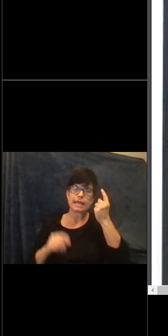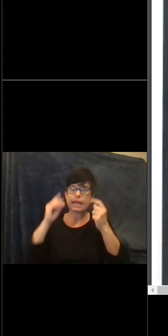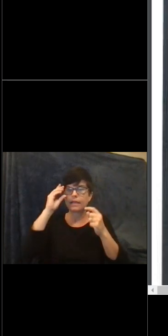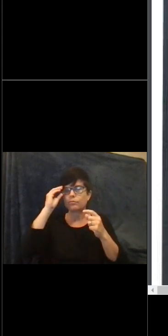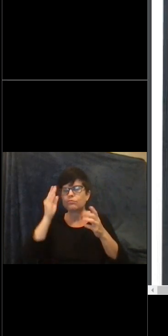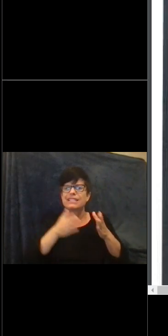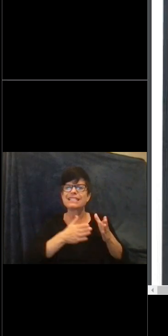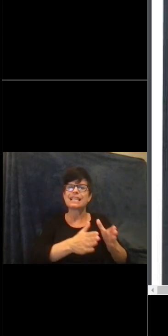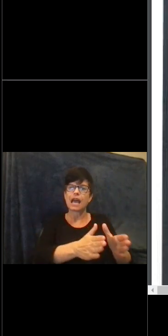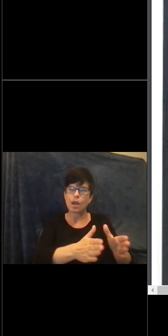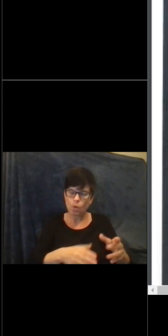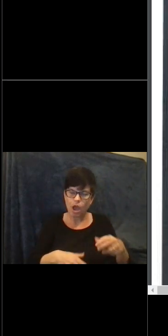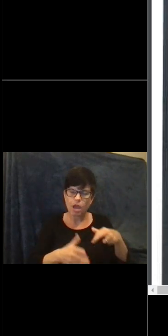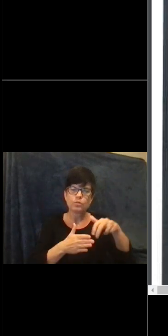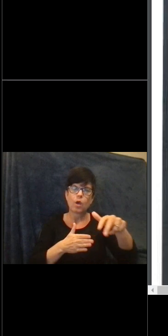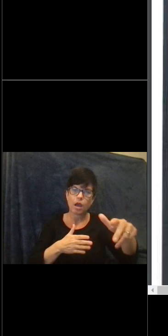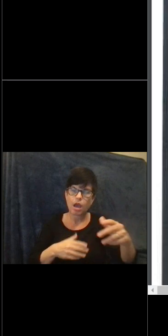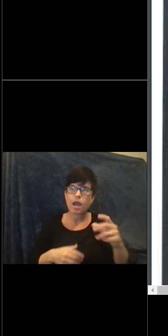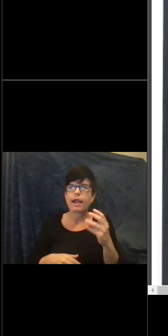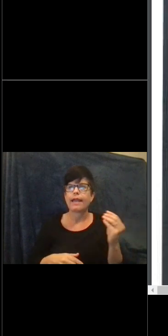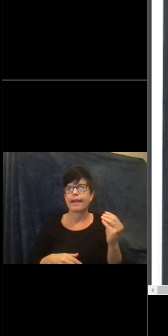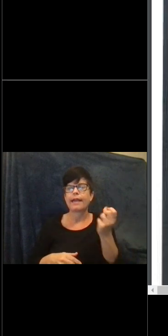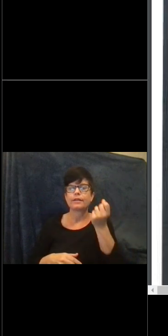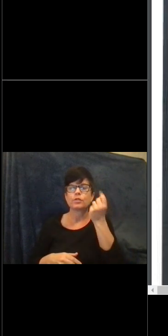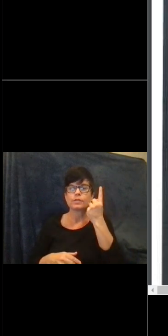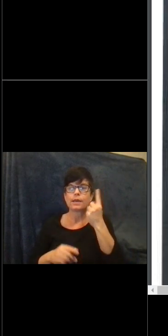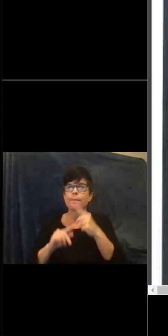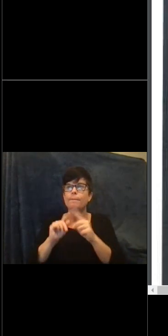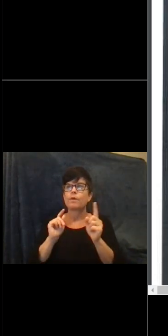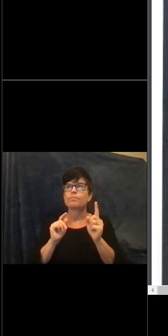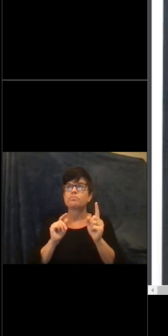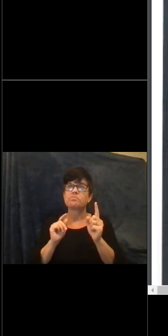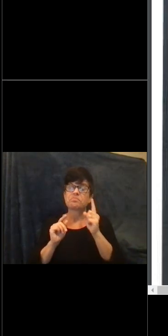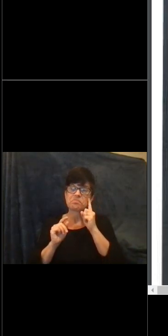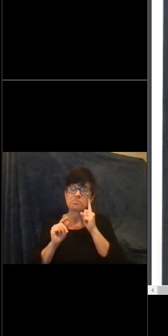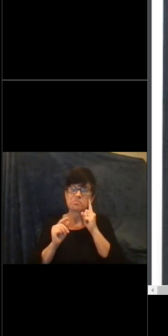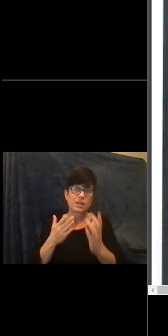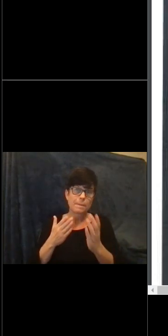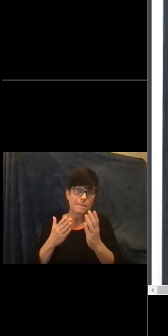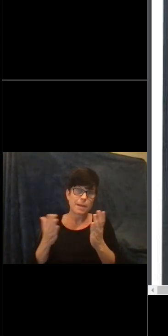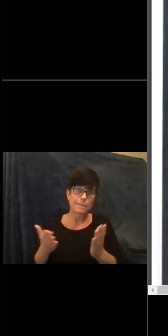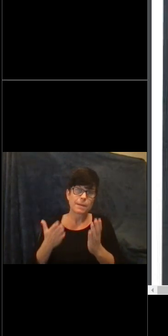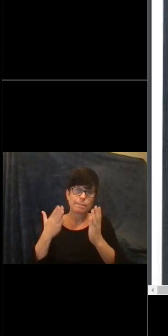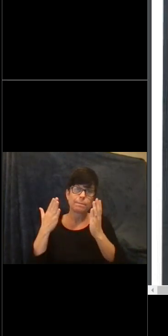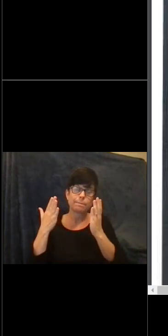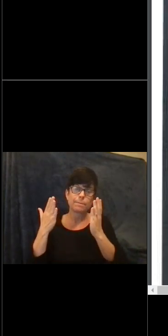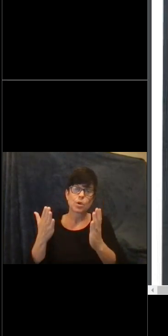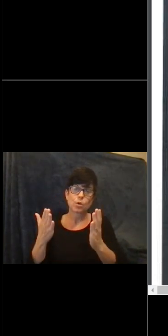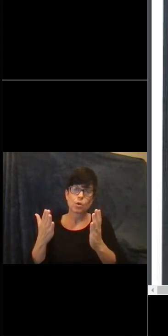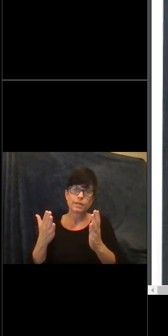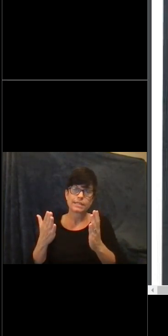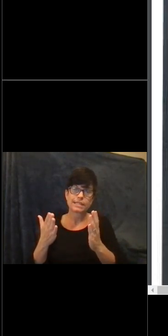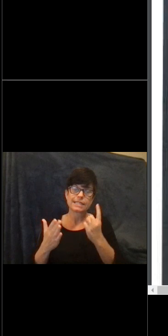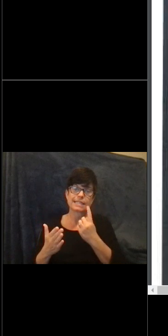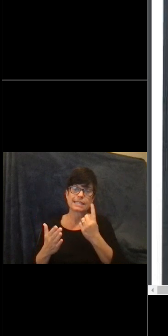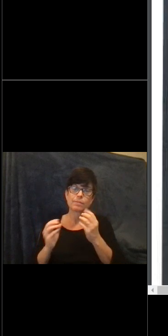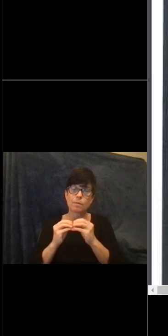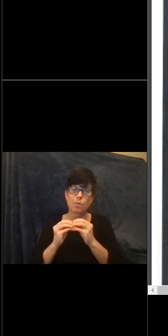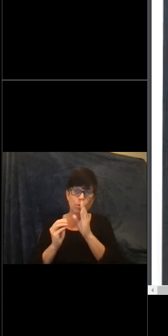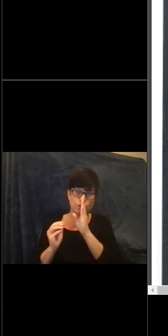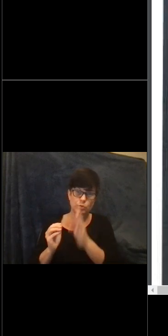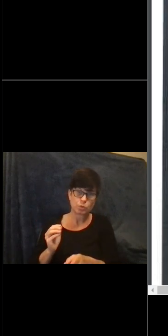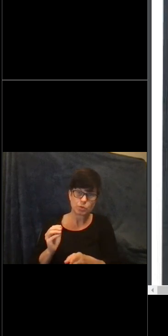and that sort of thing. But I think that maybe proposing something more direct or